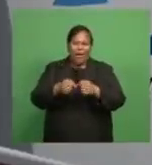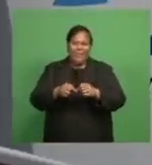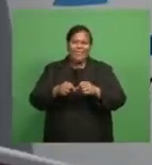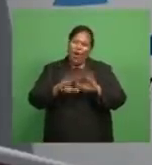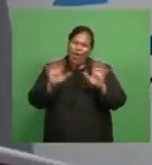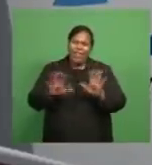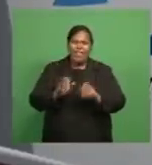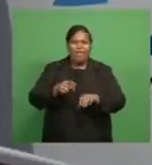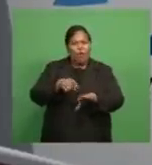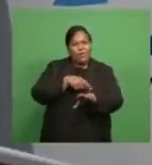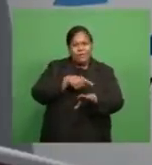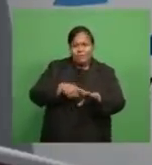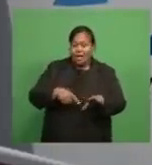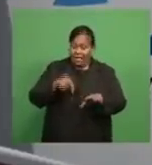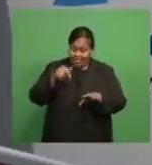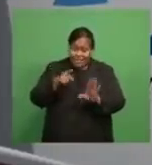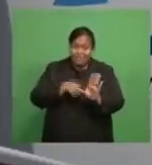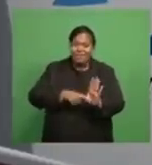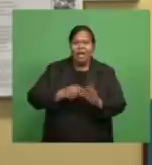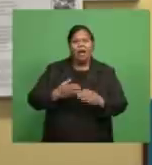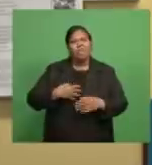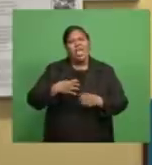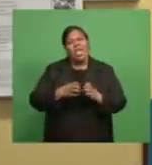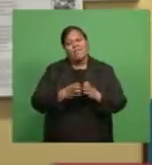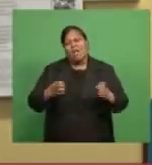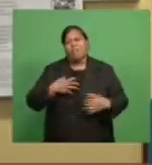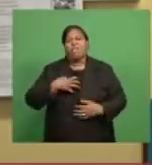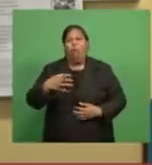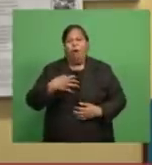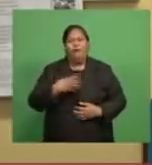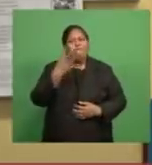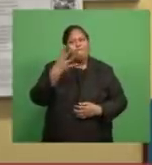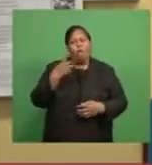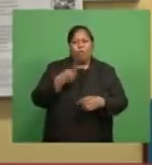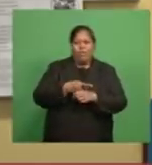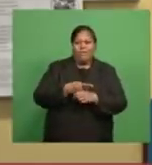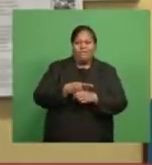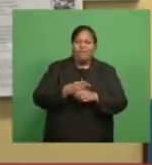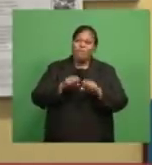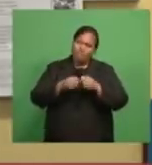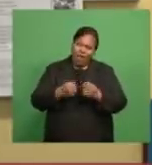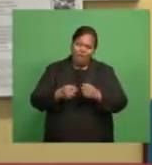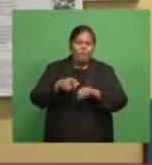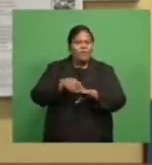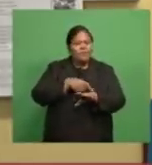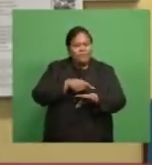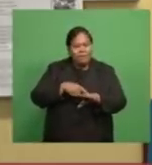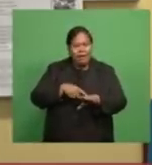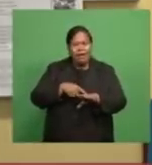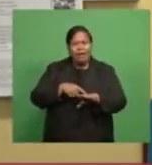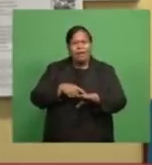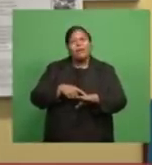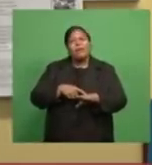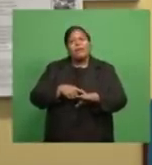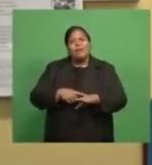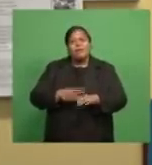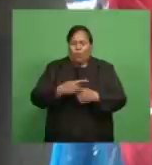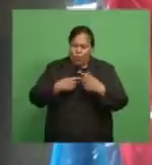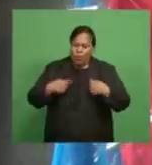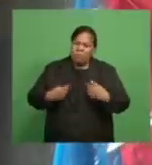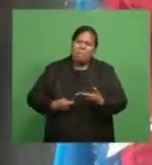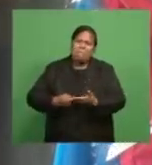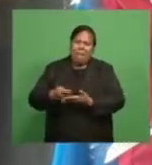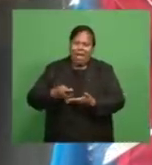this year it has been extended. This year that's going to be a 4-week break. So we've had to pay some extra entitlements